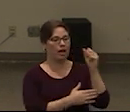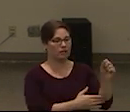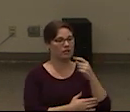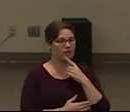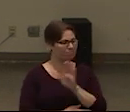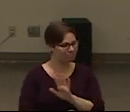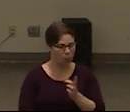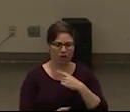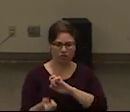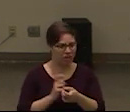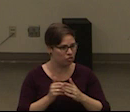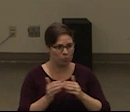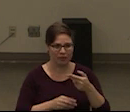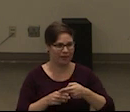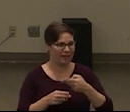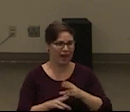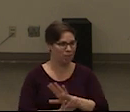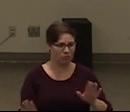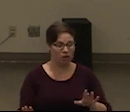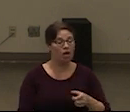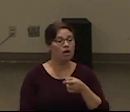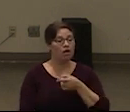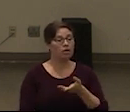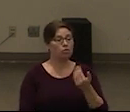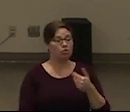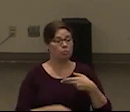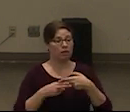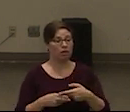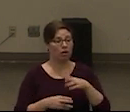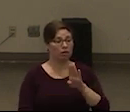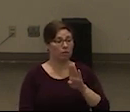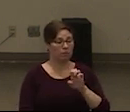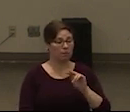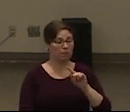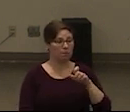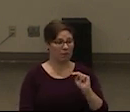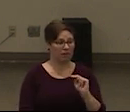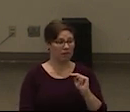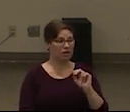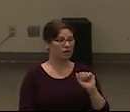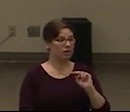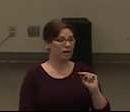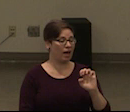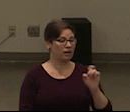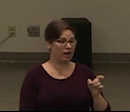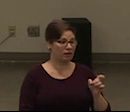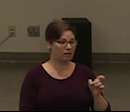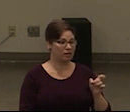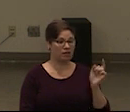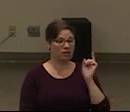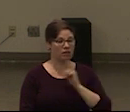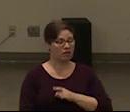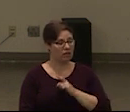building names. Our actual building was named Benton Annex for Thomas Benton, a Missouri senator who professed manifest destiny